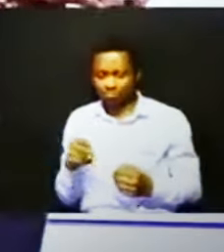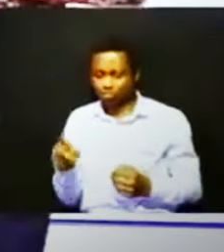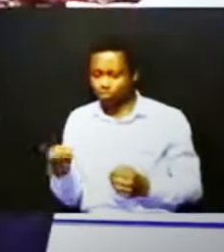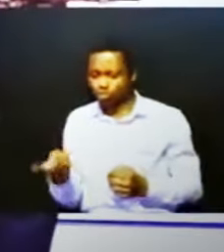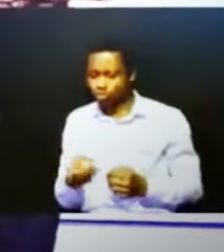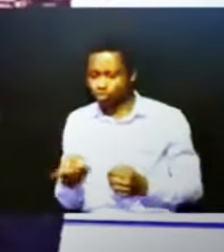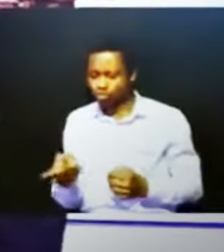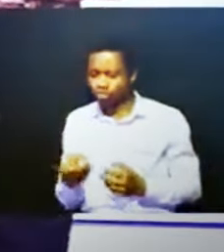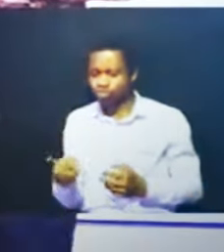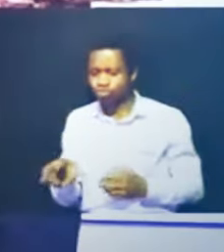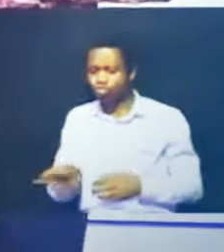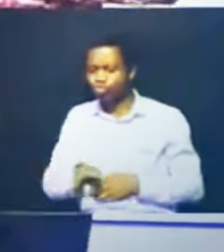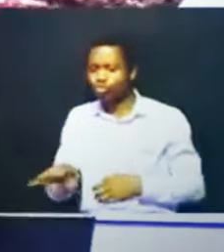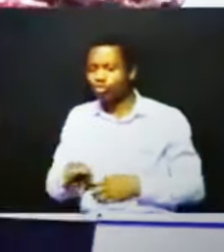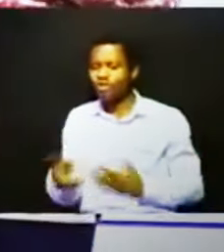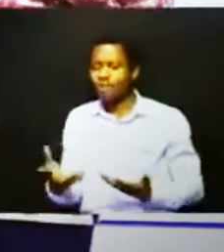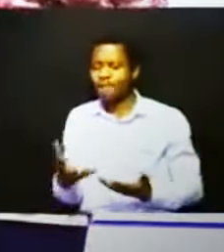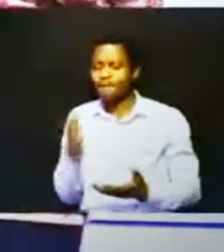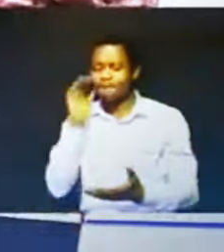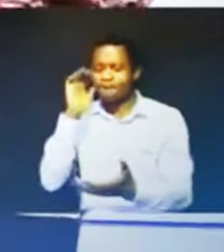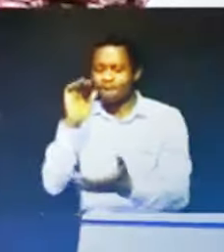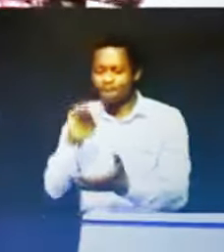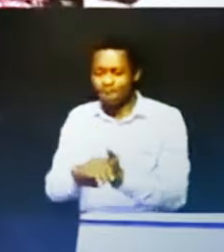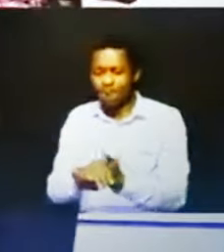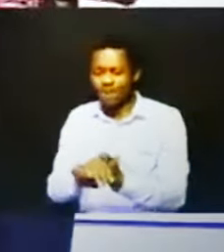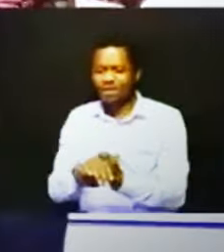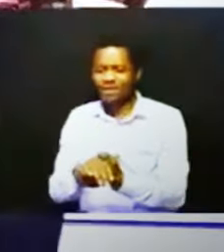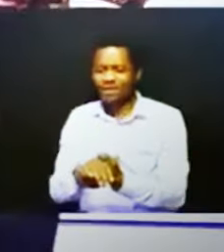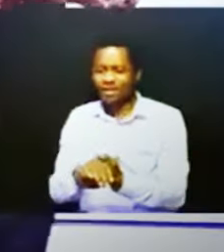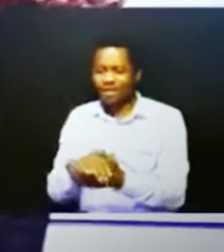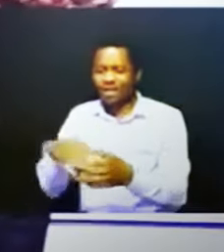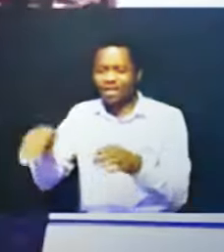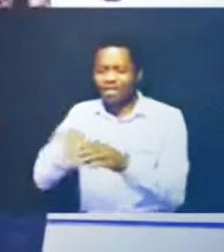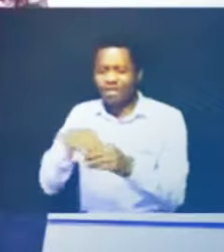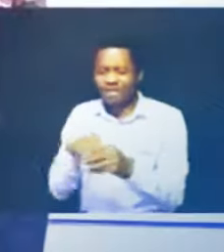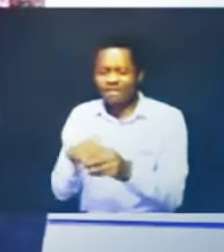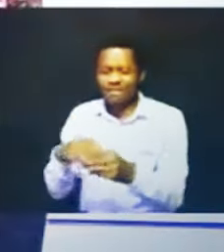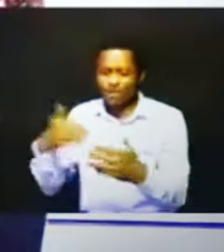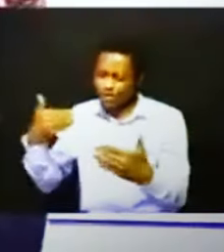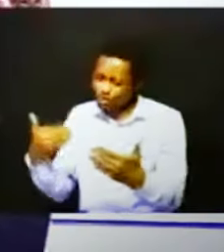home. And then the lady was